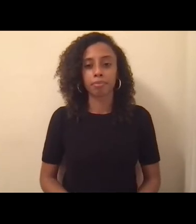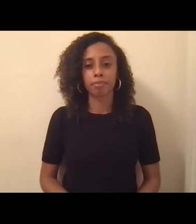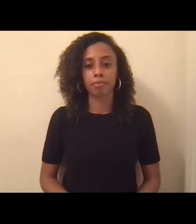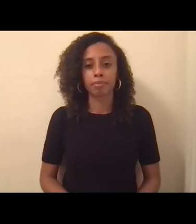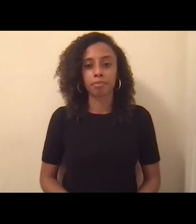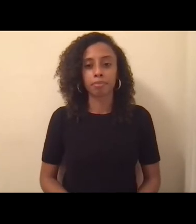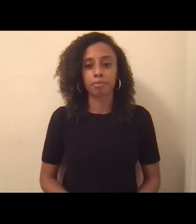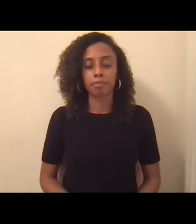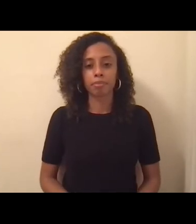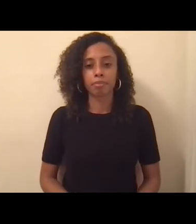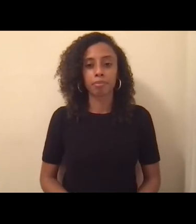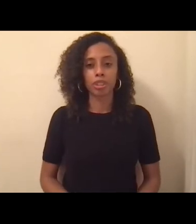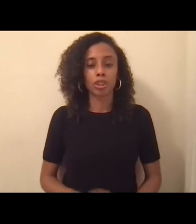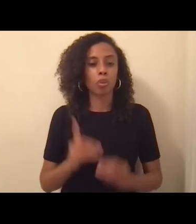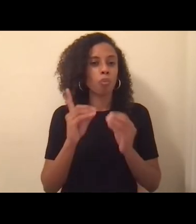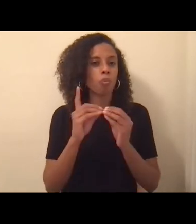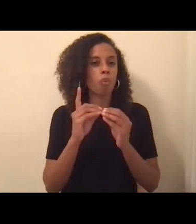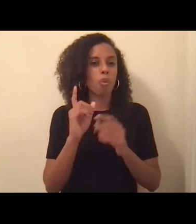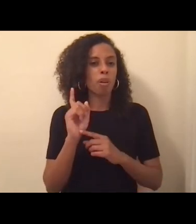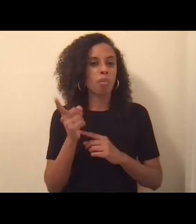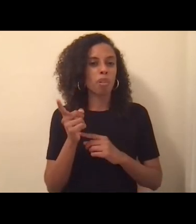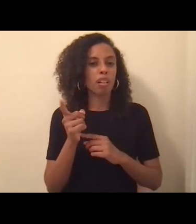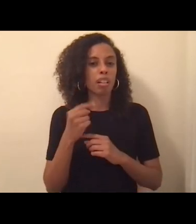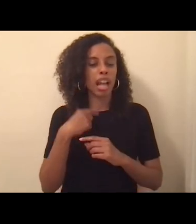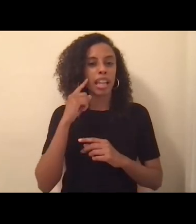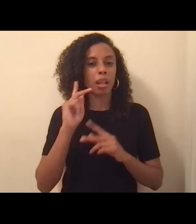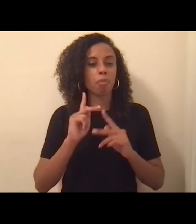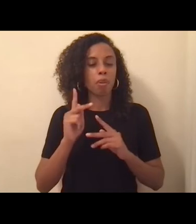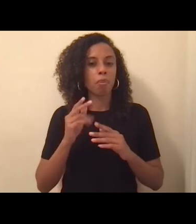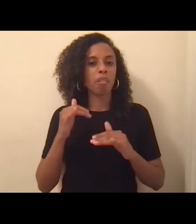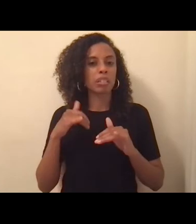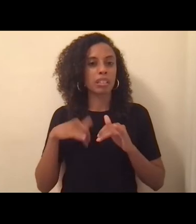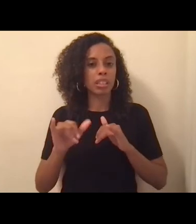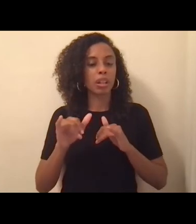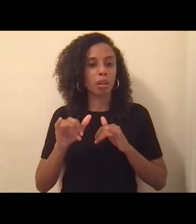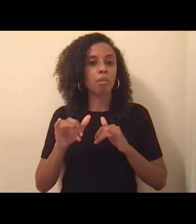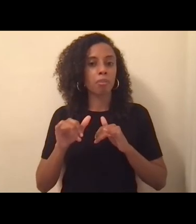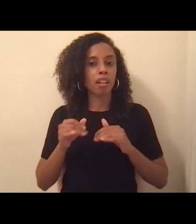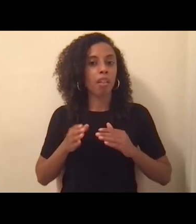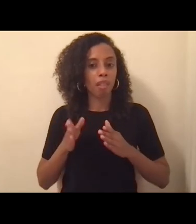Give it just 1 more minute. I think people are still being admitted. Hey, Ebony.